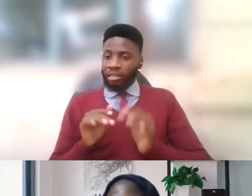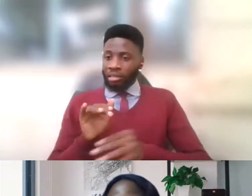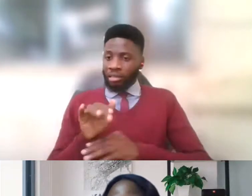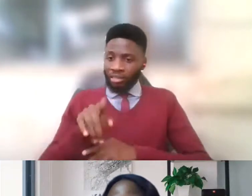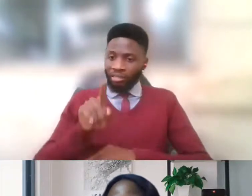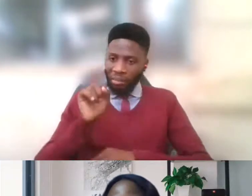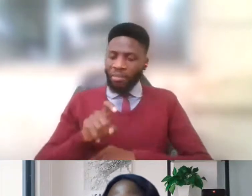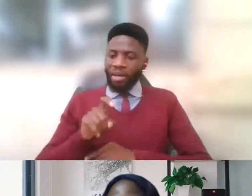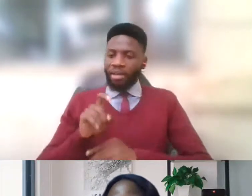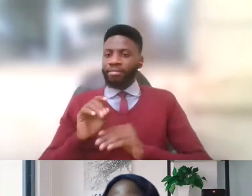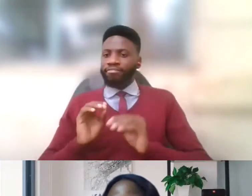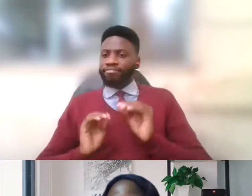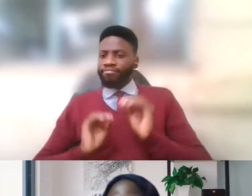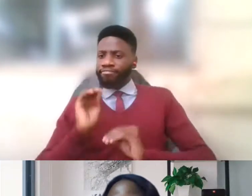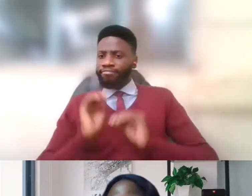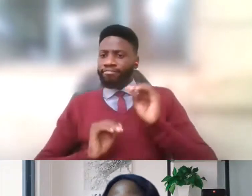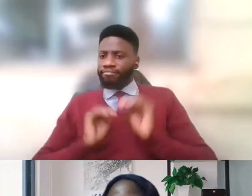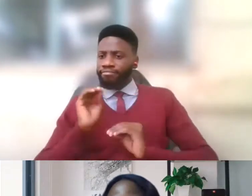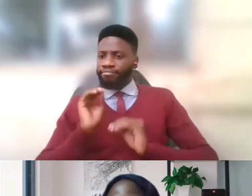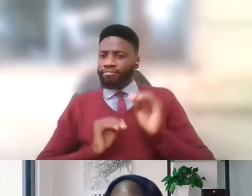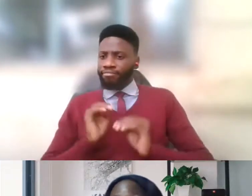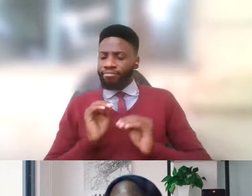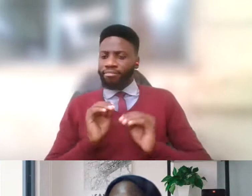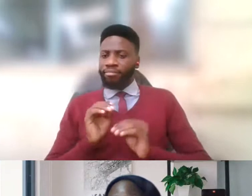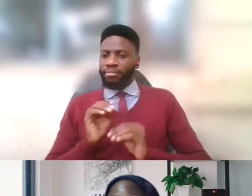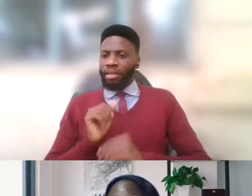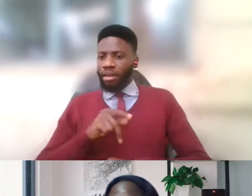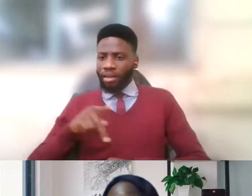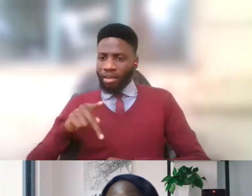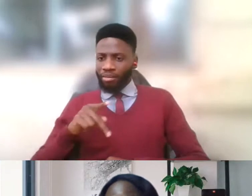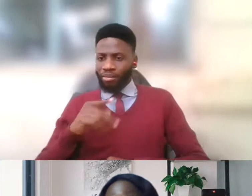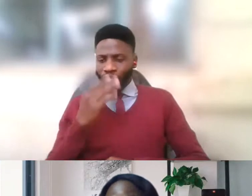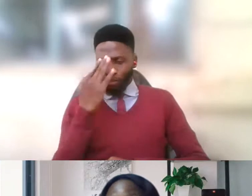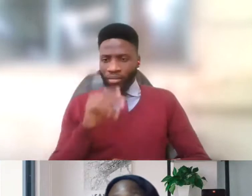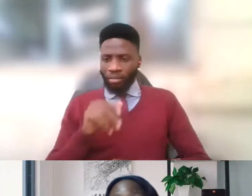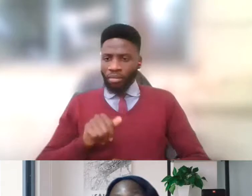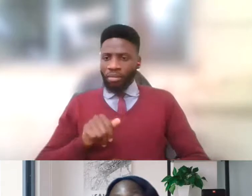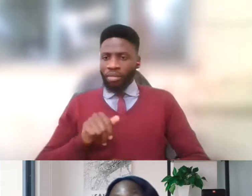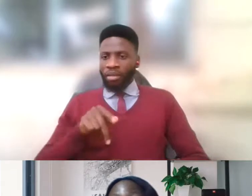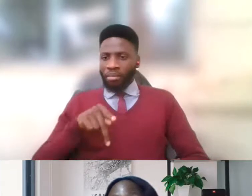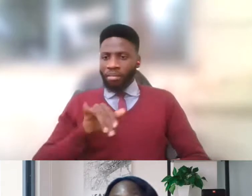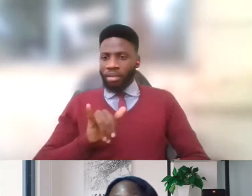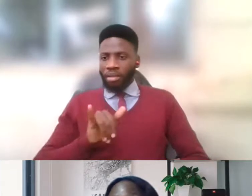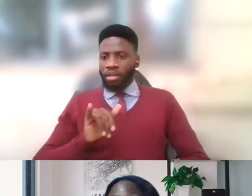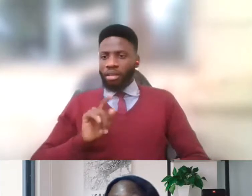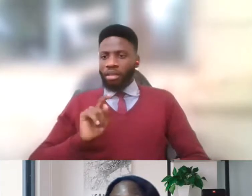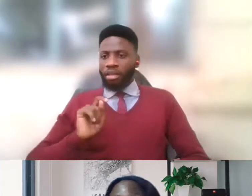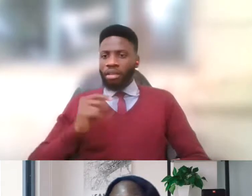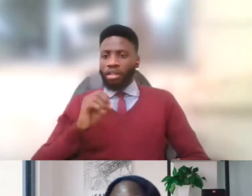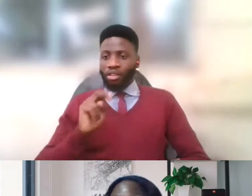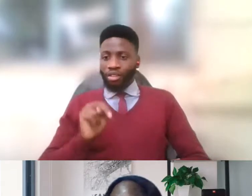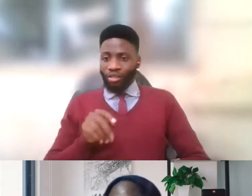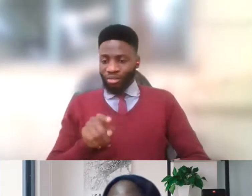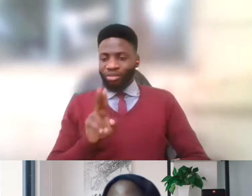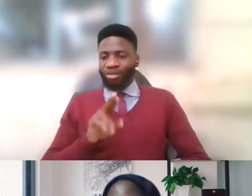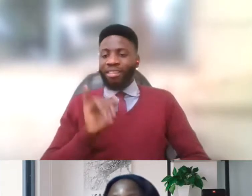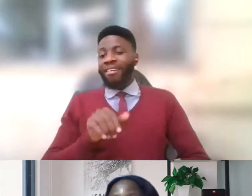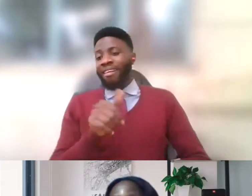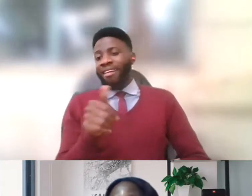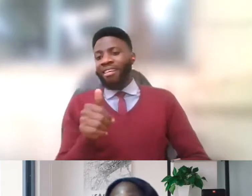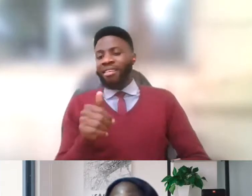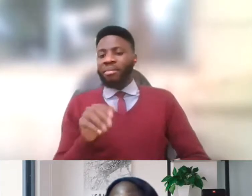successful ones, because that constant shape changing and willingness to adapt and adjust to the context